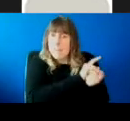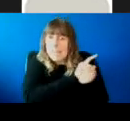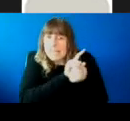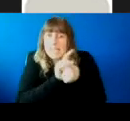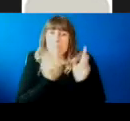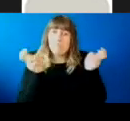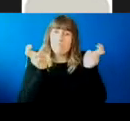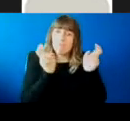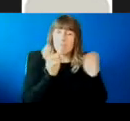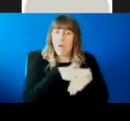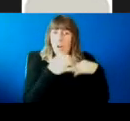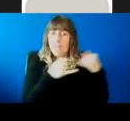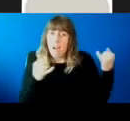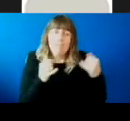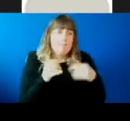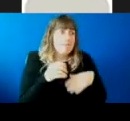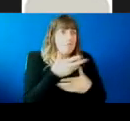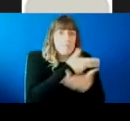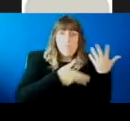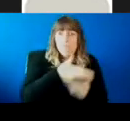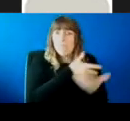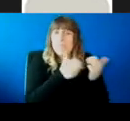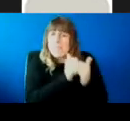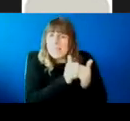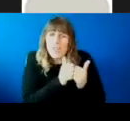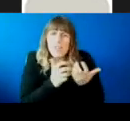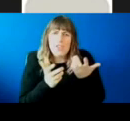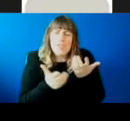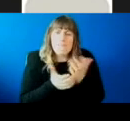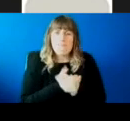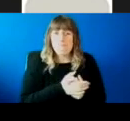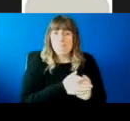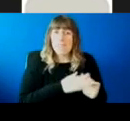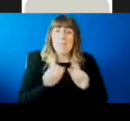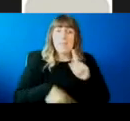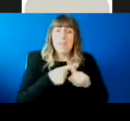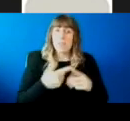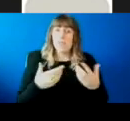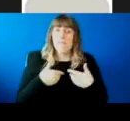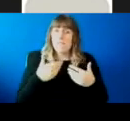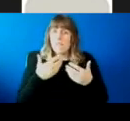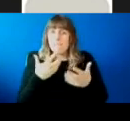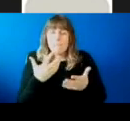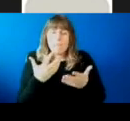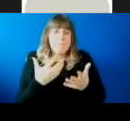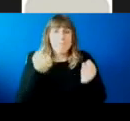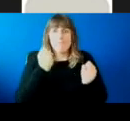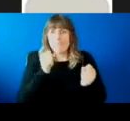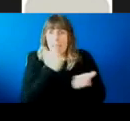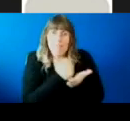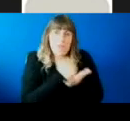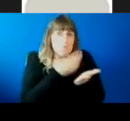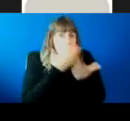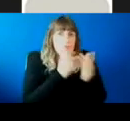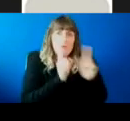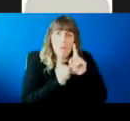other creators in your space, and to have like quick, helpful conversations. It's there's